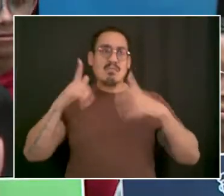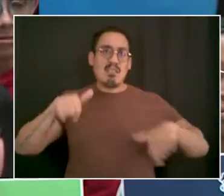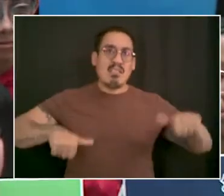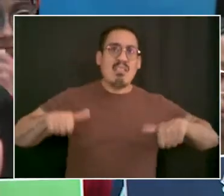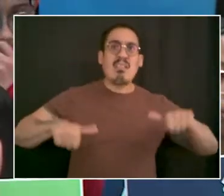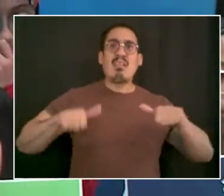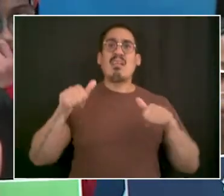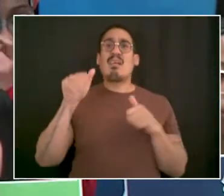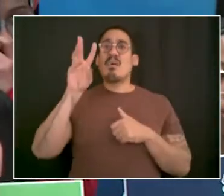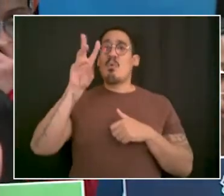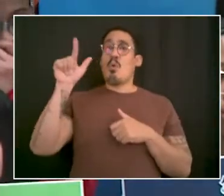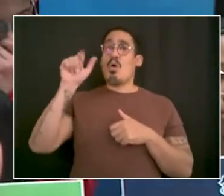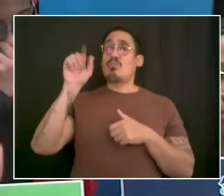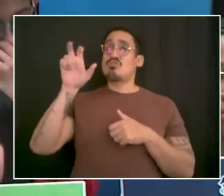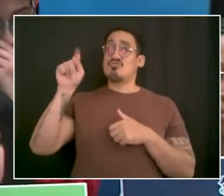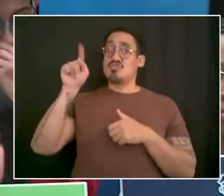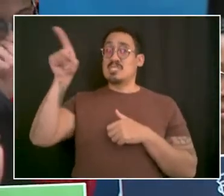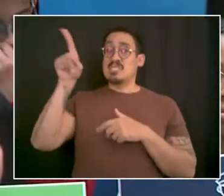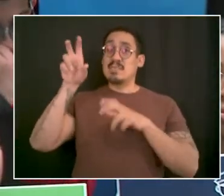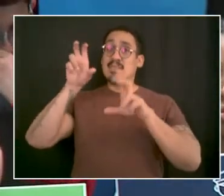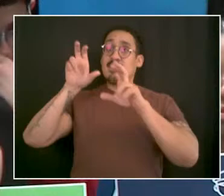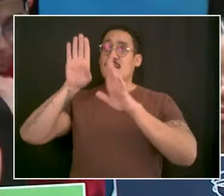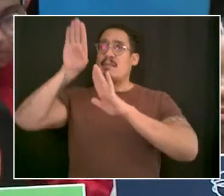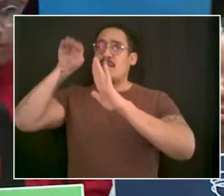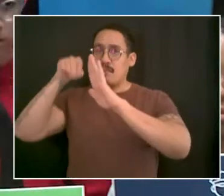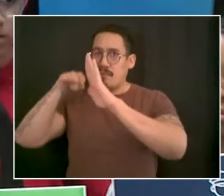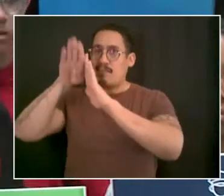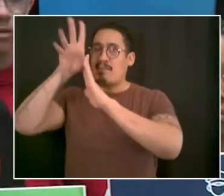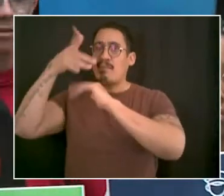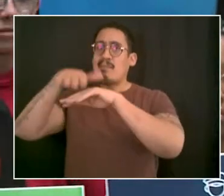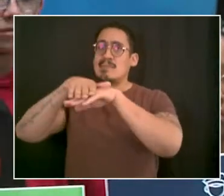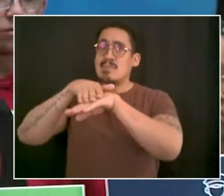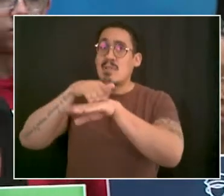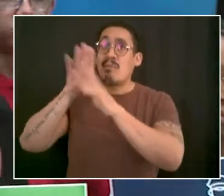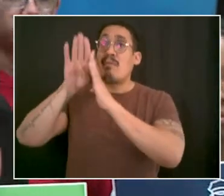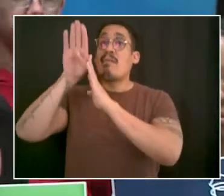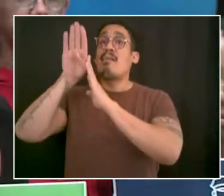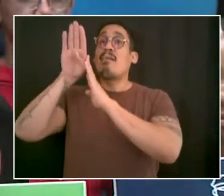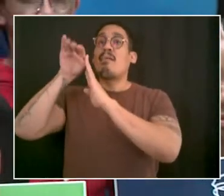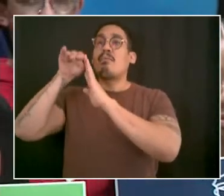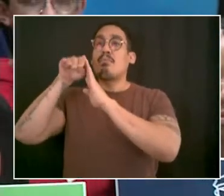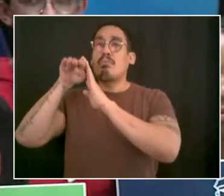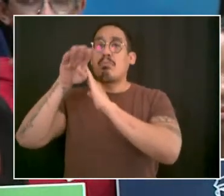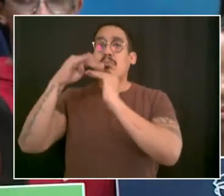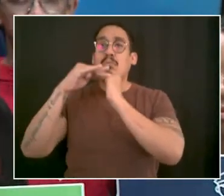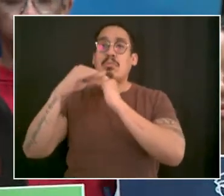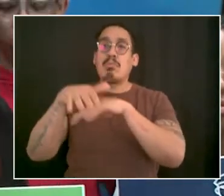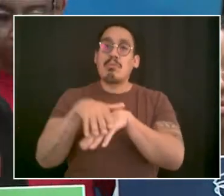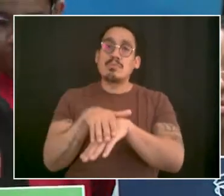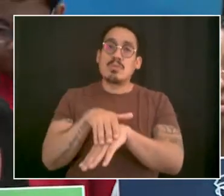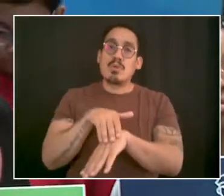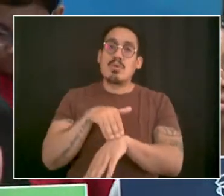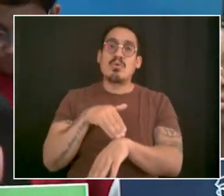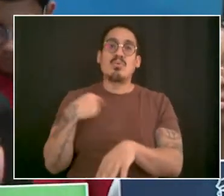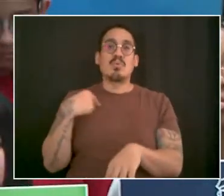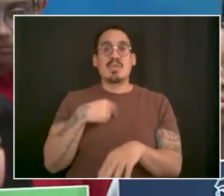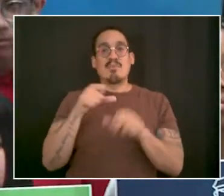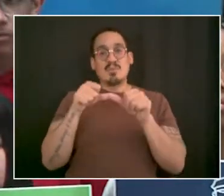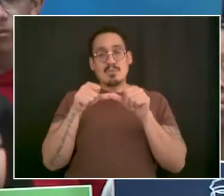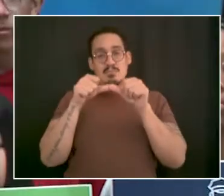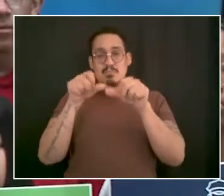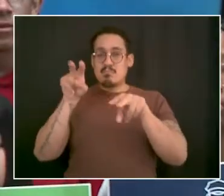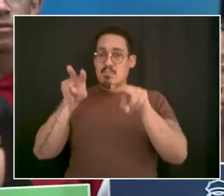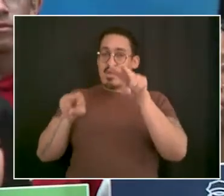but are expected to slow, and markets are in flux. We will closely monitor the impact of the federal administration's action